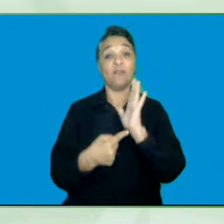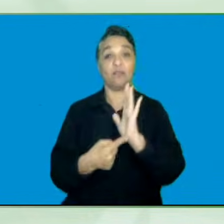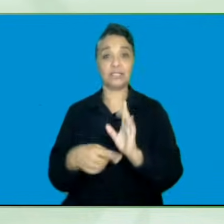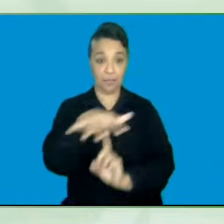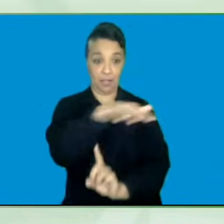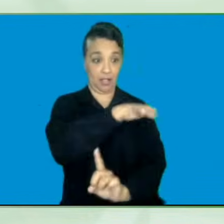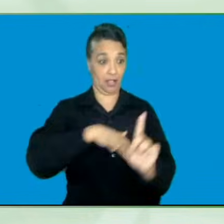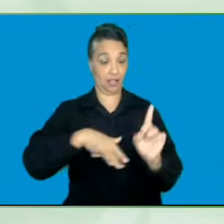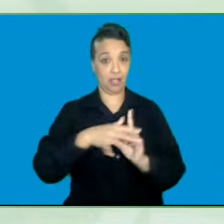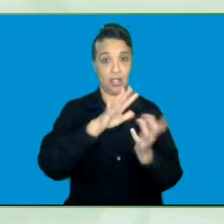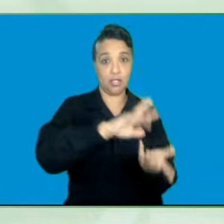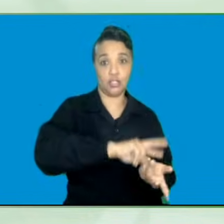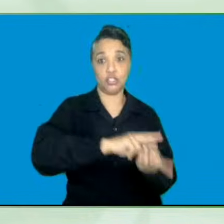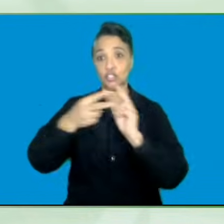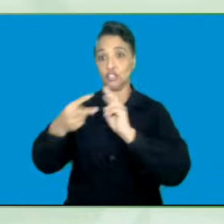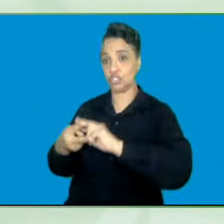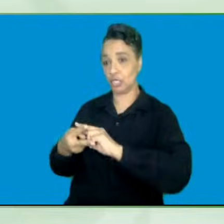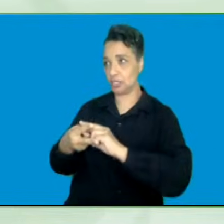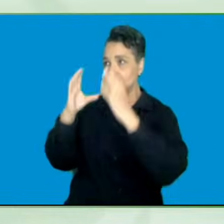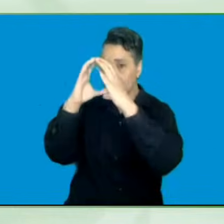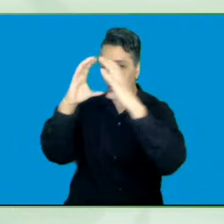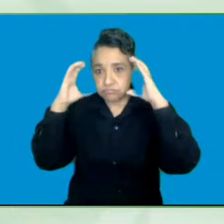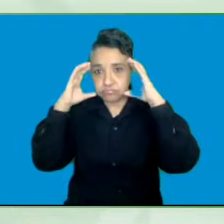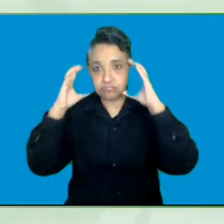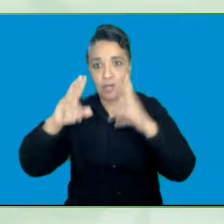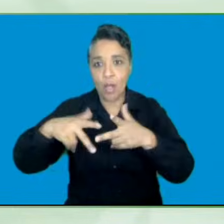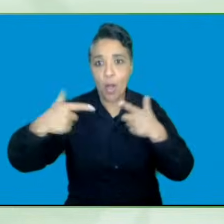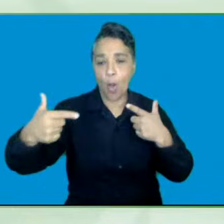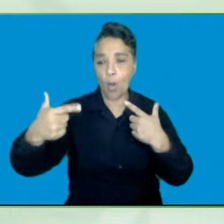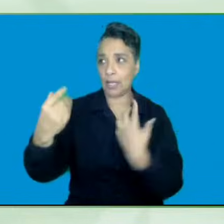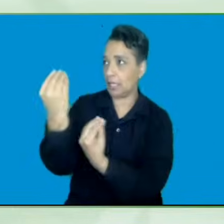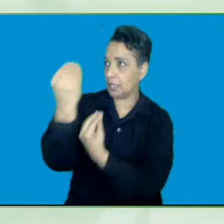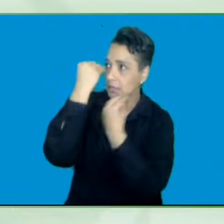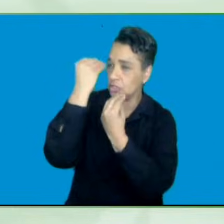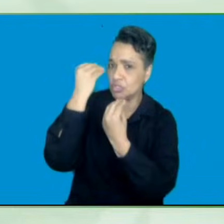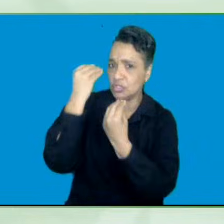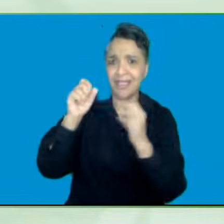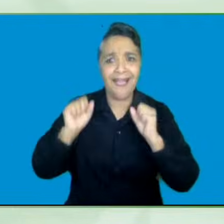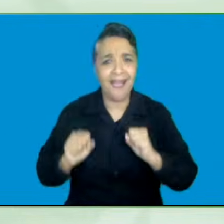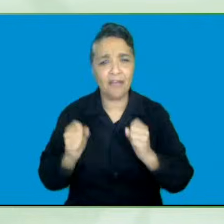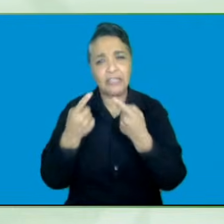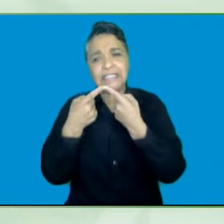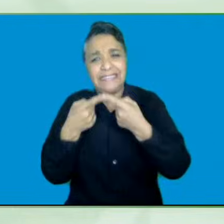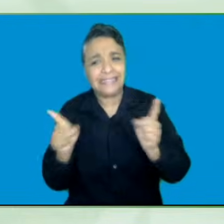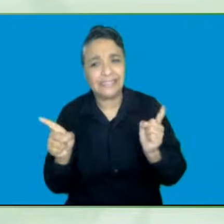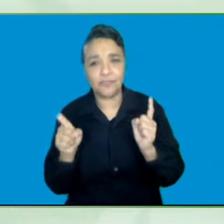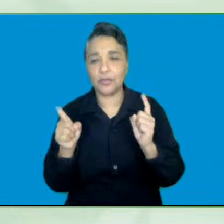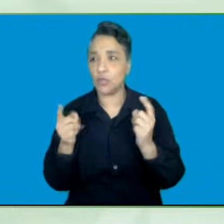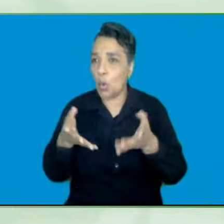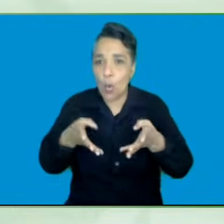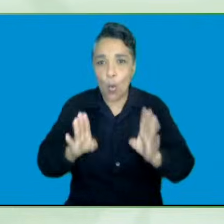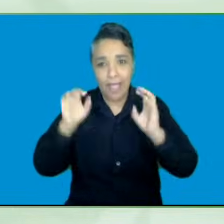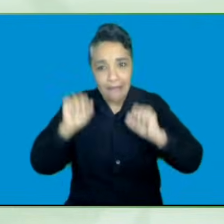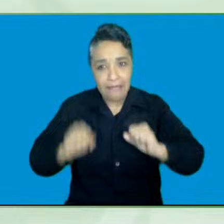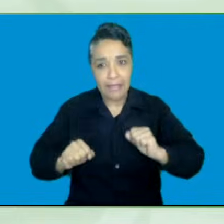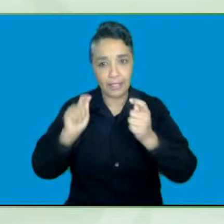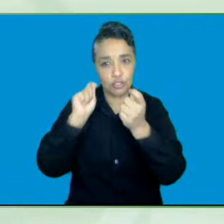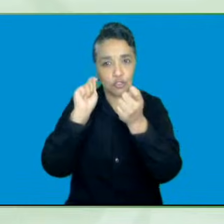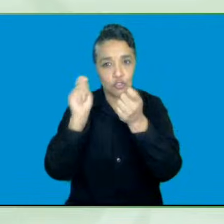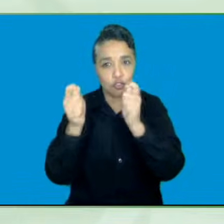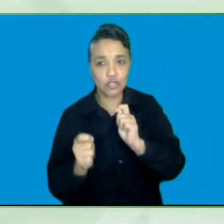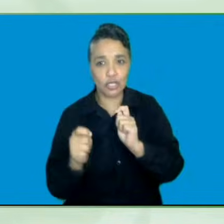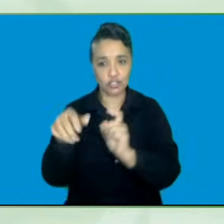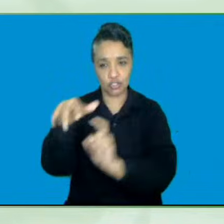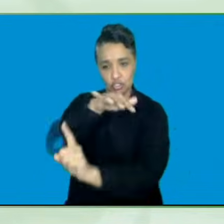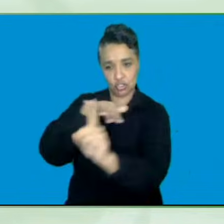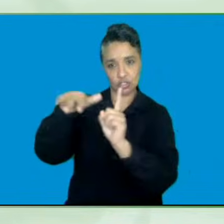virtual environment, we're opening up all this possibility to actually adapt the environment and